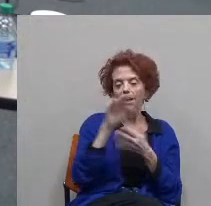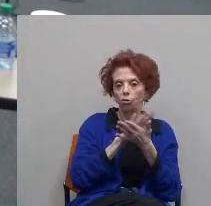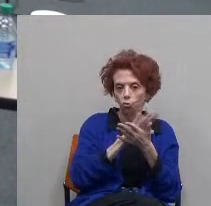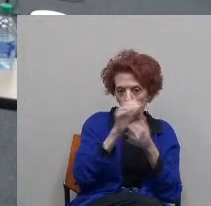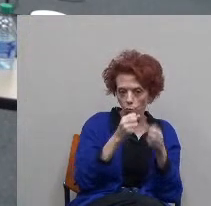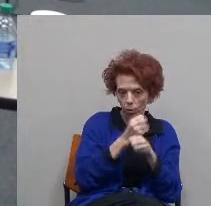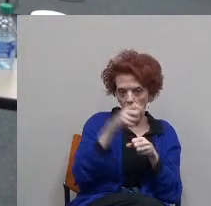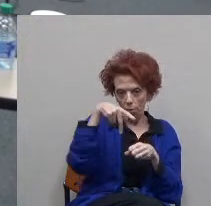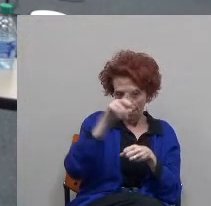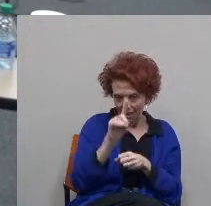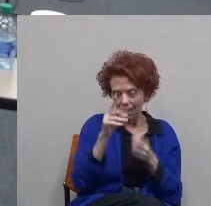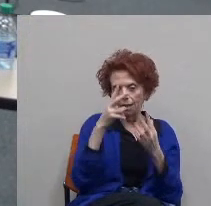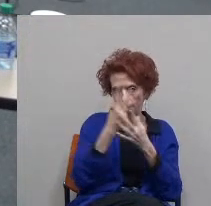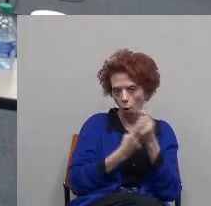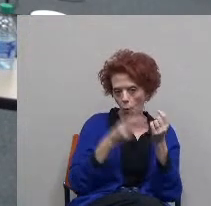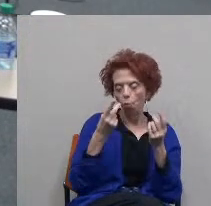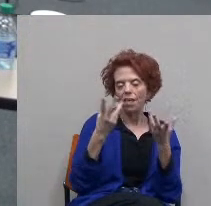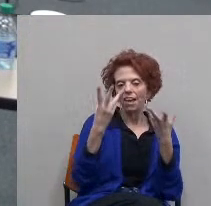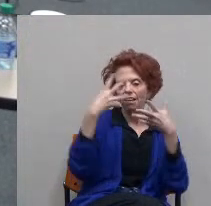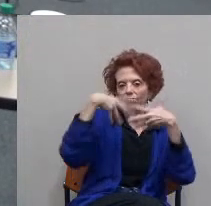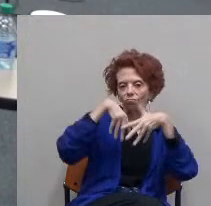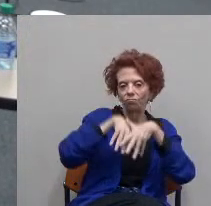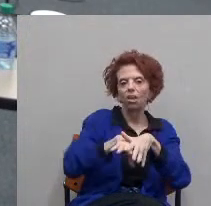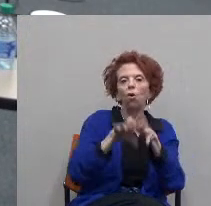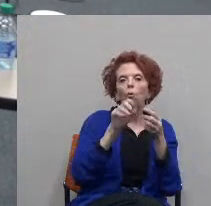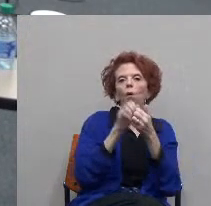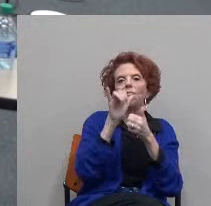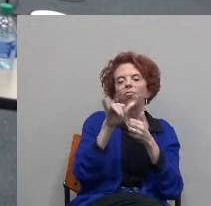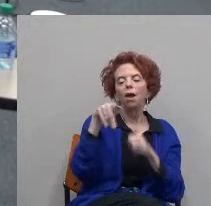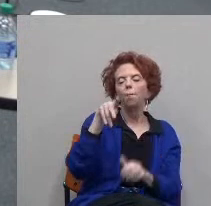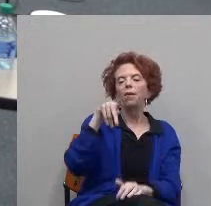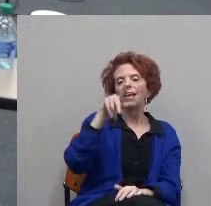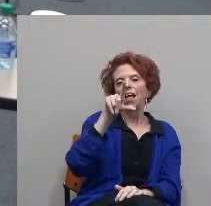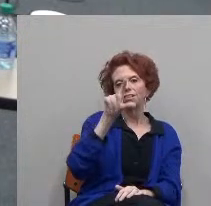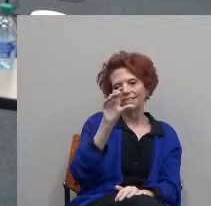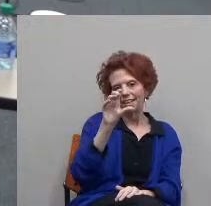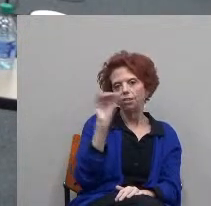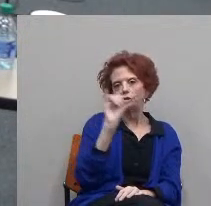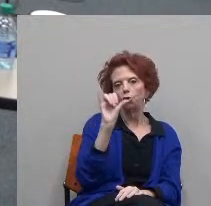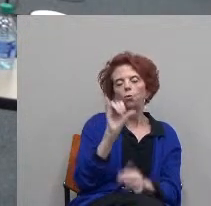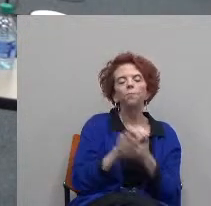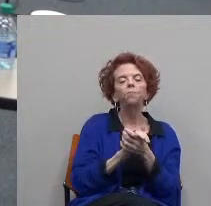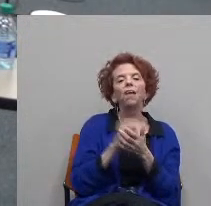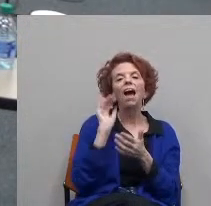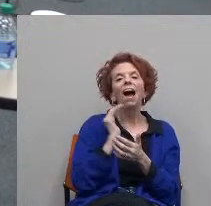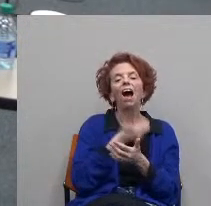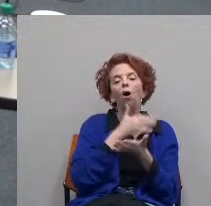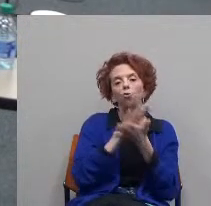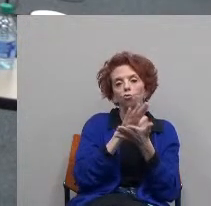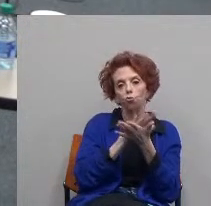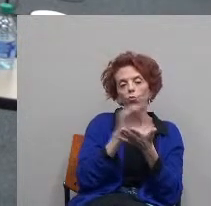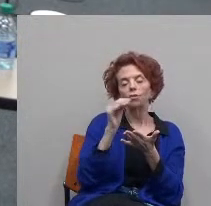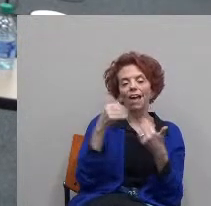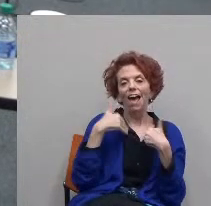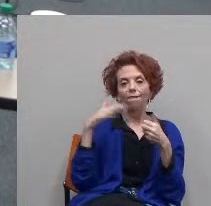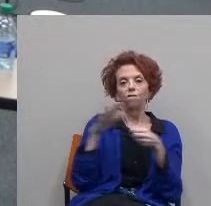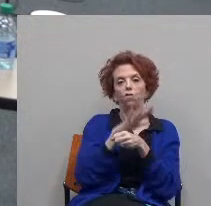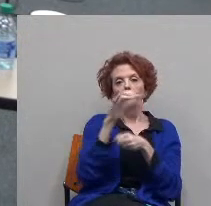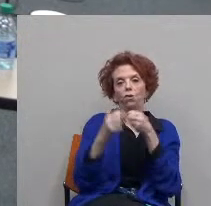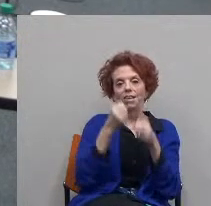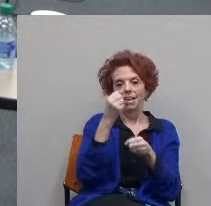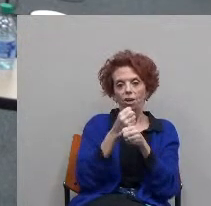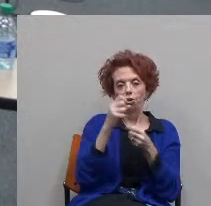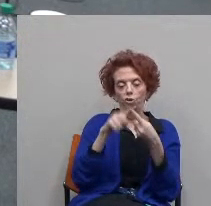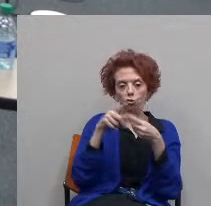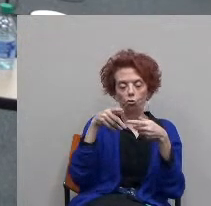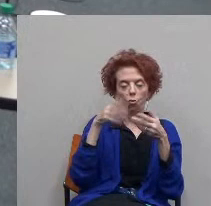year PD, into their job embedded PLCs, for instance. Our school systems and schools would have an entire year to